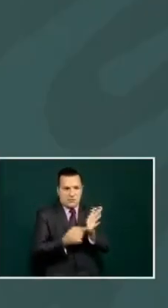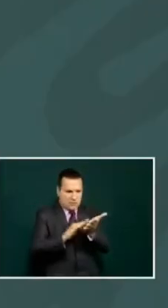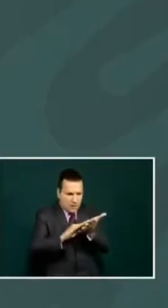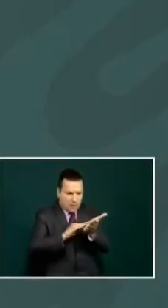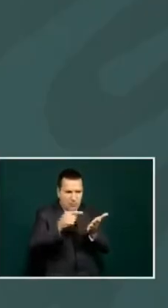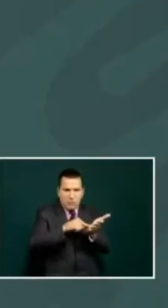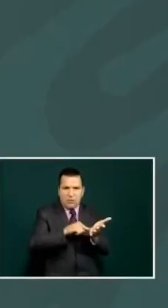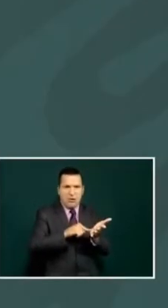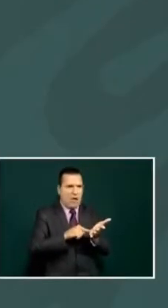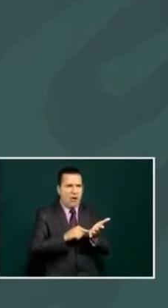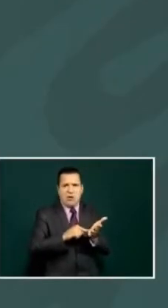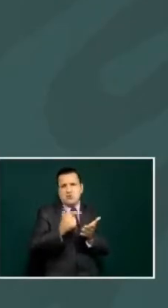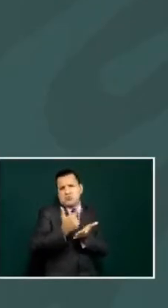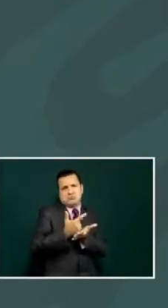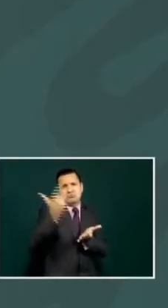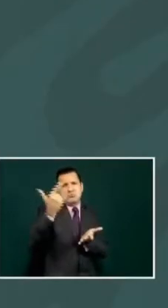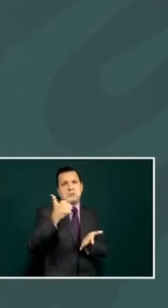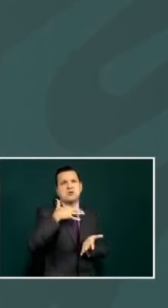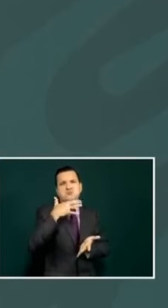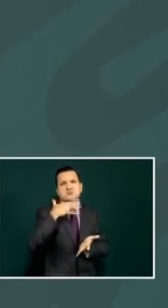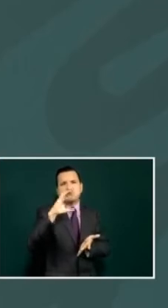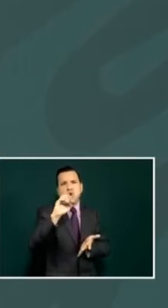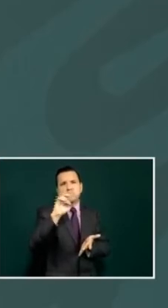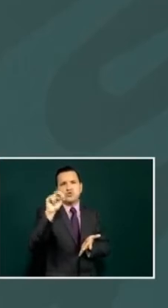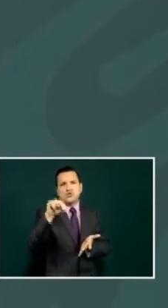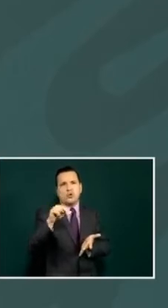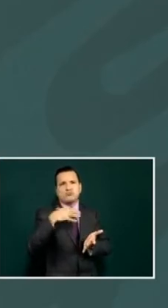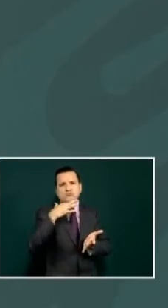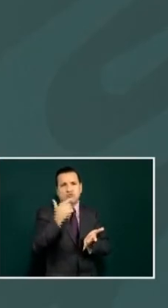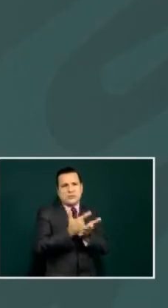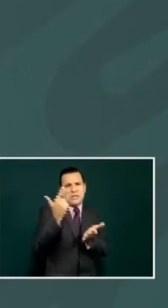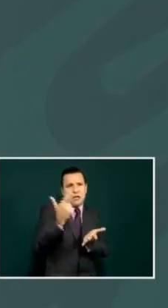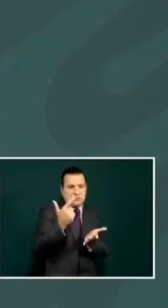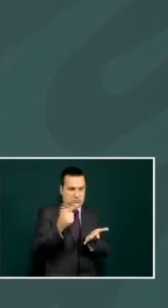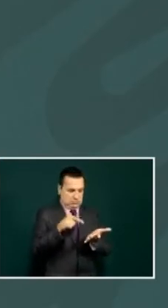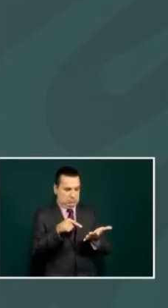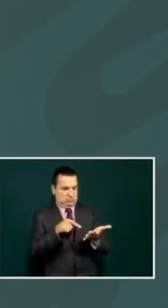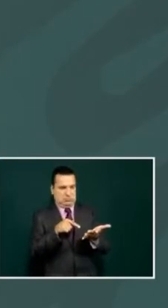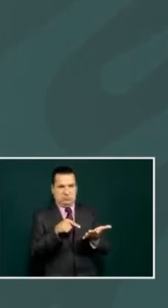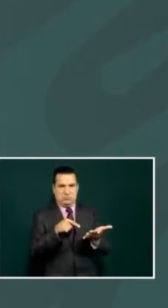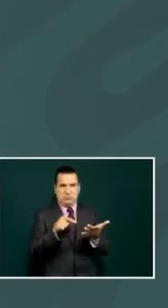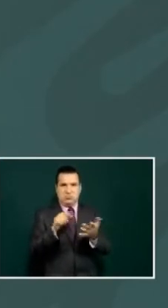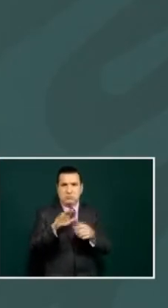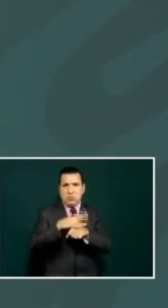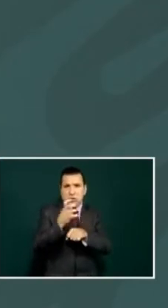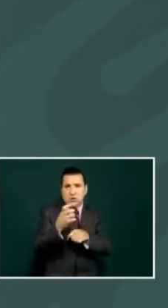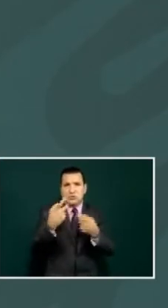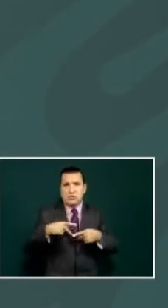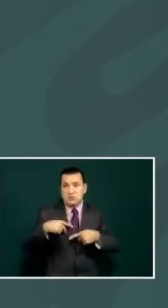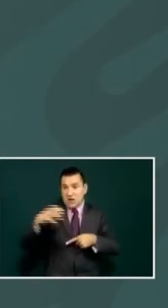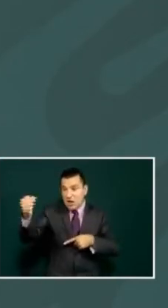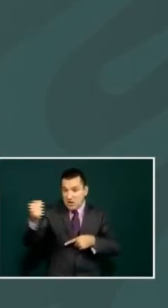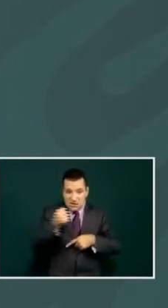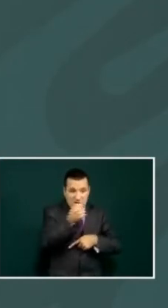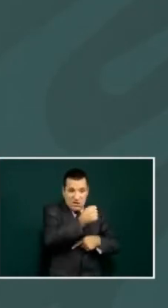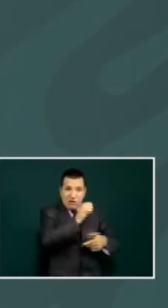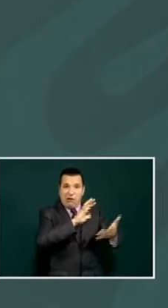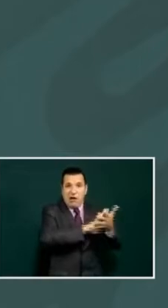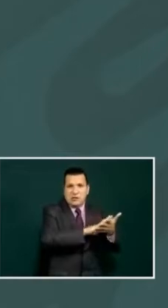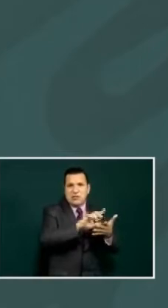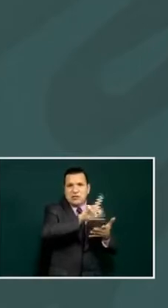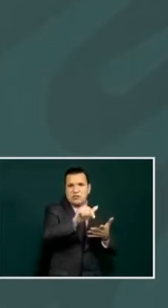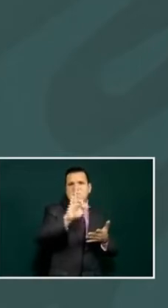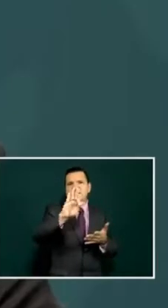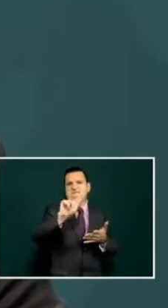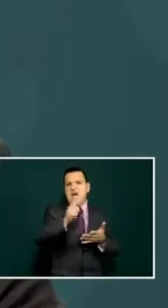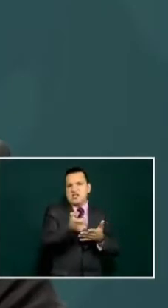consider grave crime corruption to be a grave crime and if they went to jail they